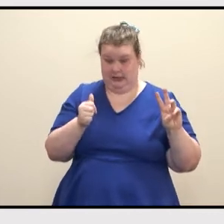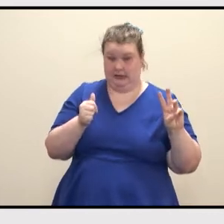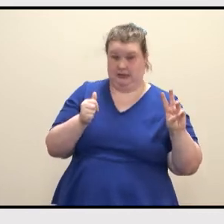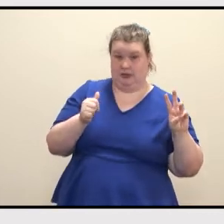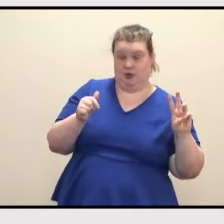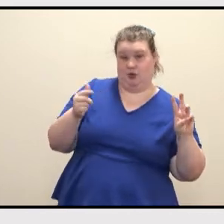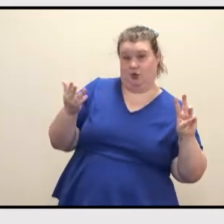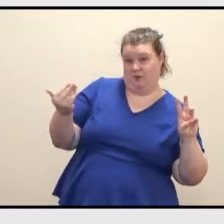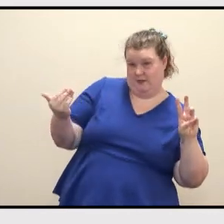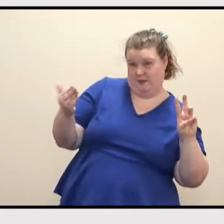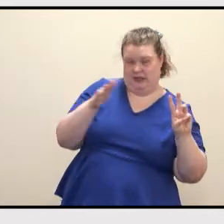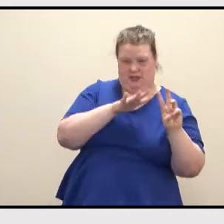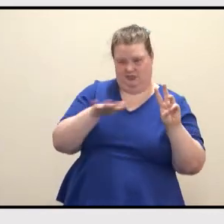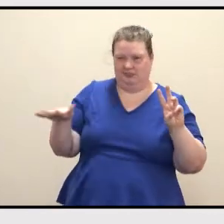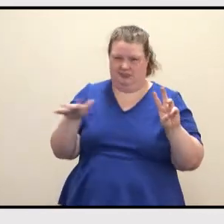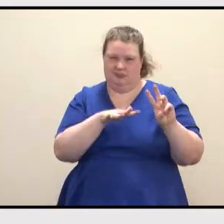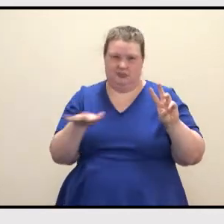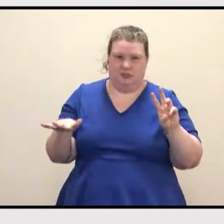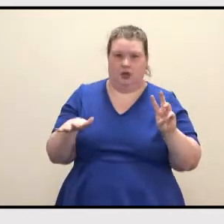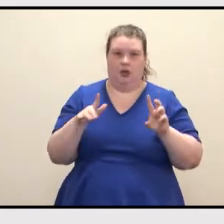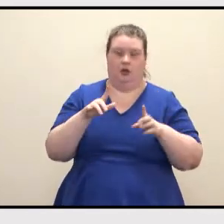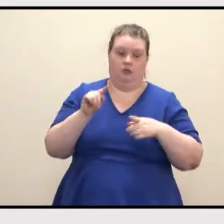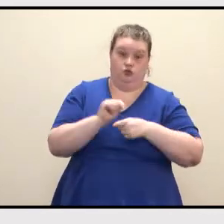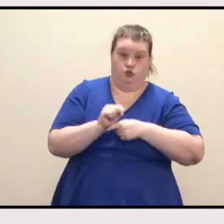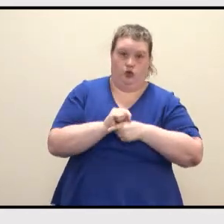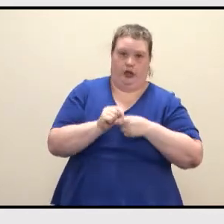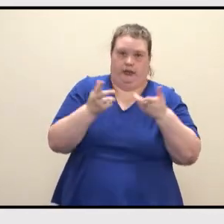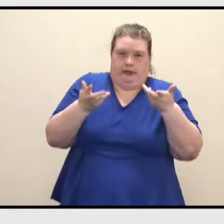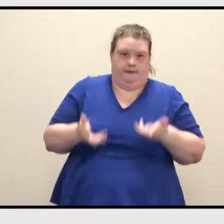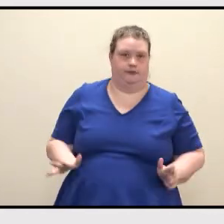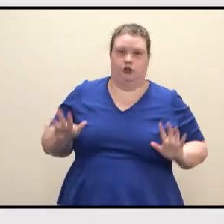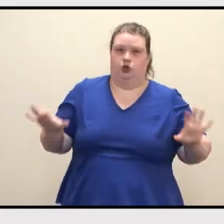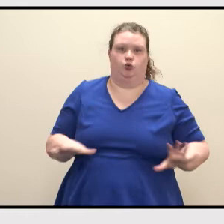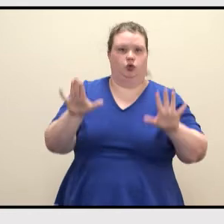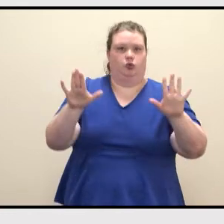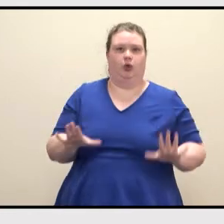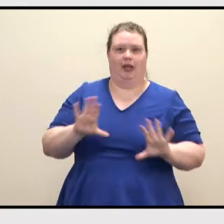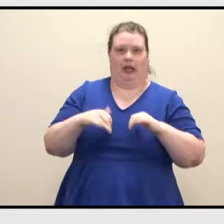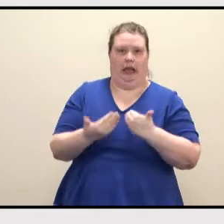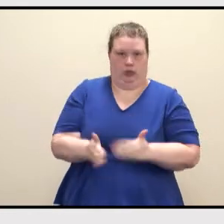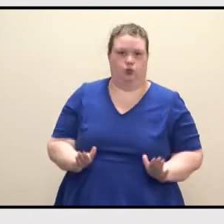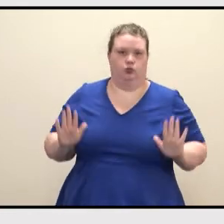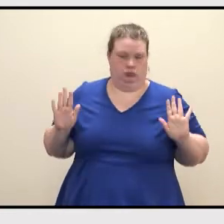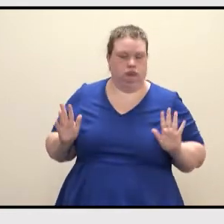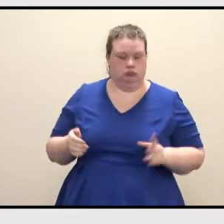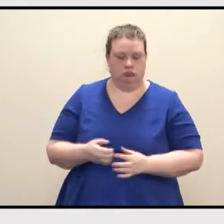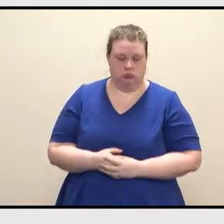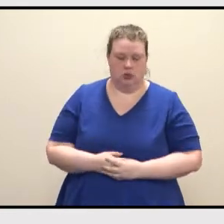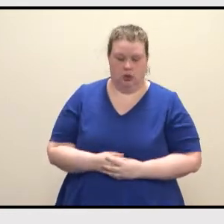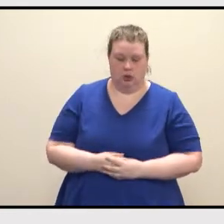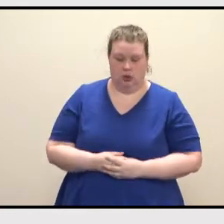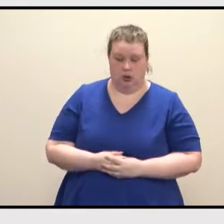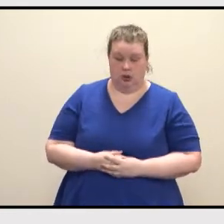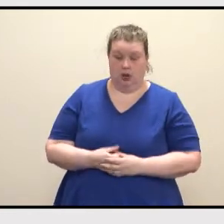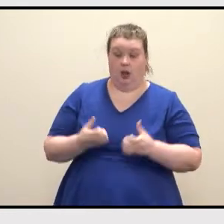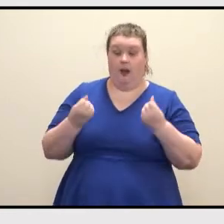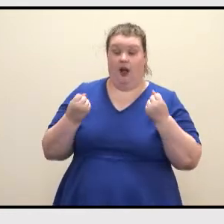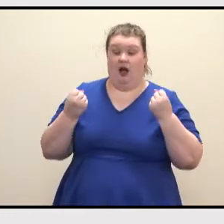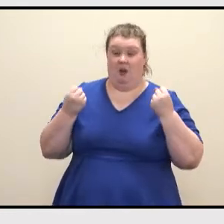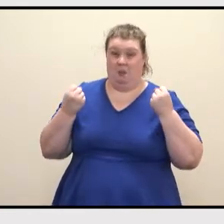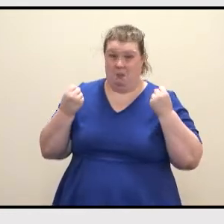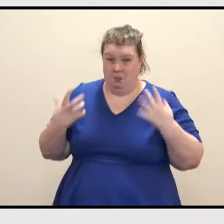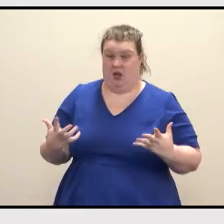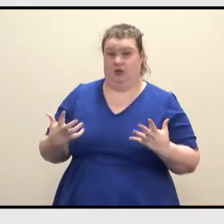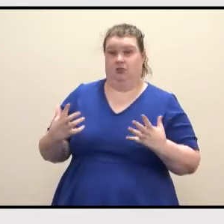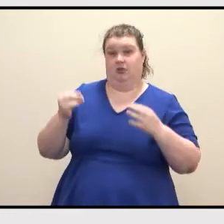trained, they're really great in the classroom, doing all those things. So, just knowing that much of your teacher workforce are